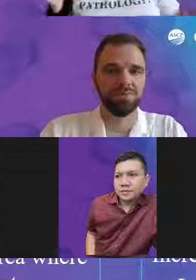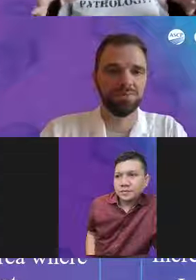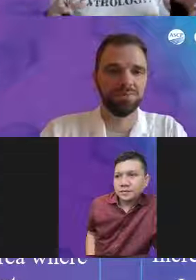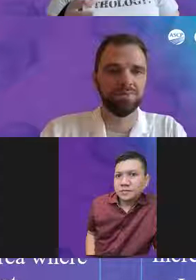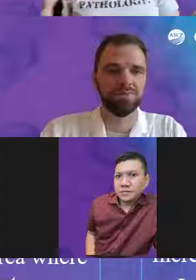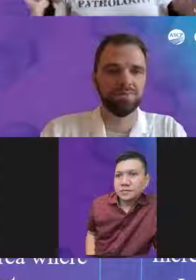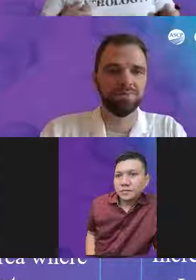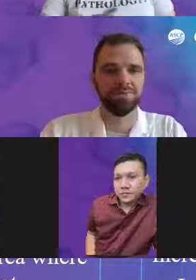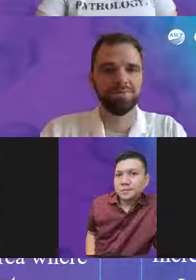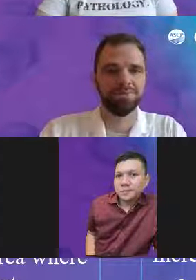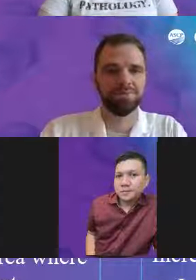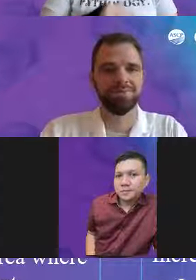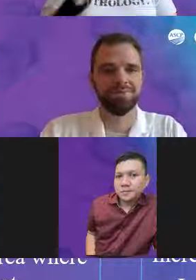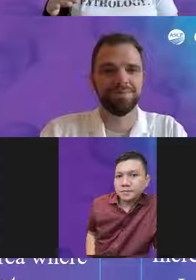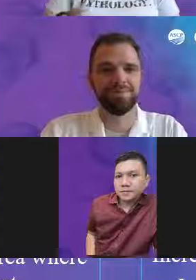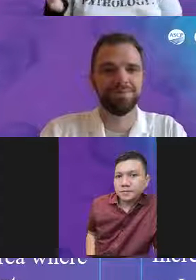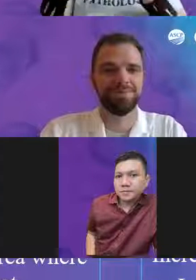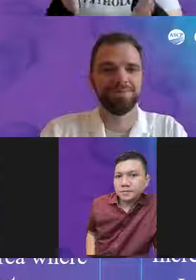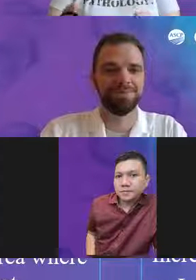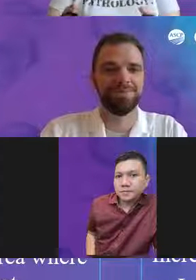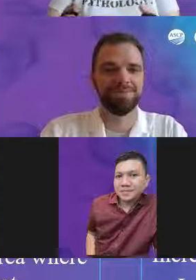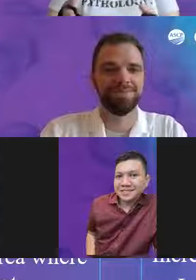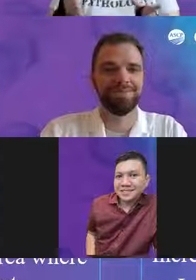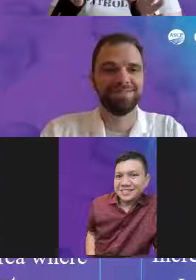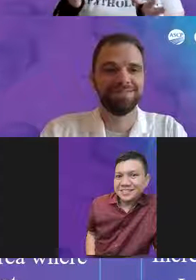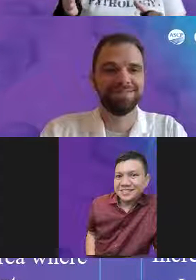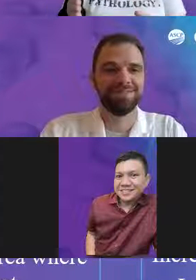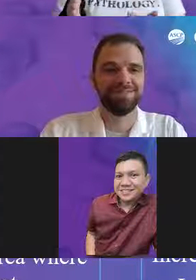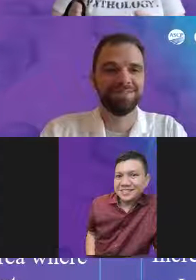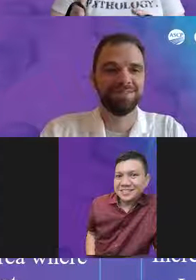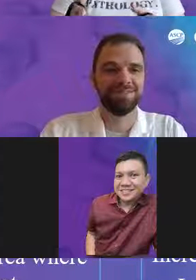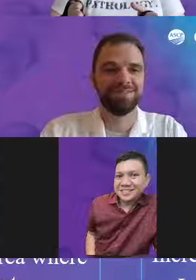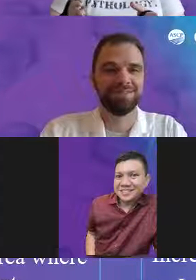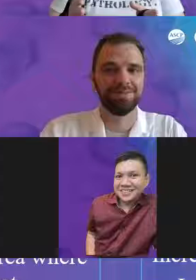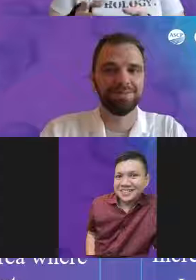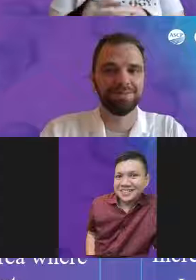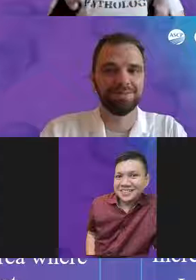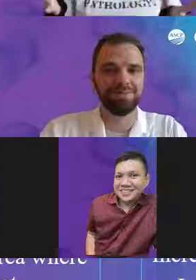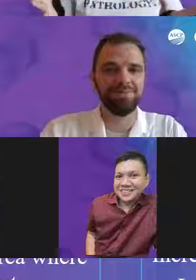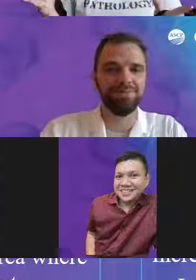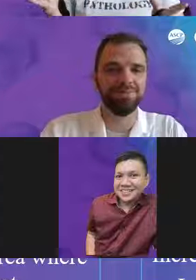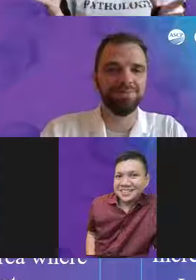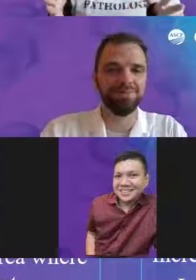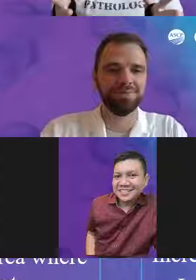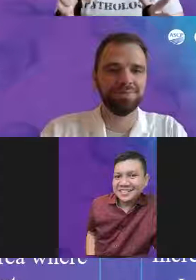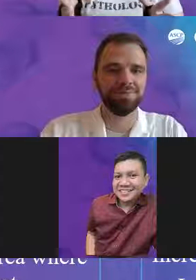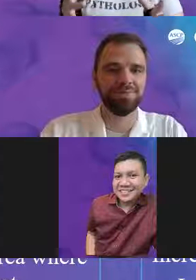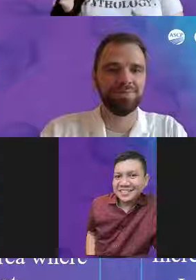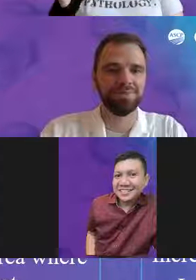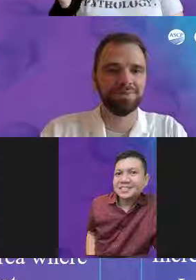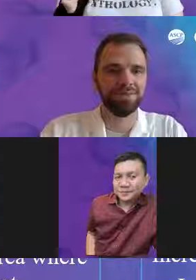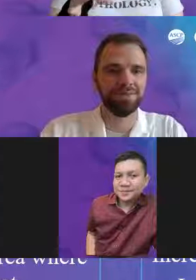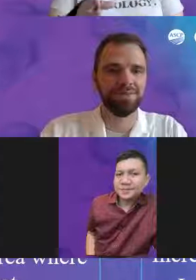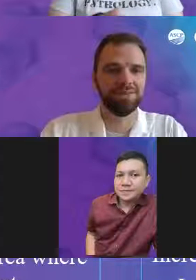feel of what this patient's going through. And then you go and start doing your counts of whatever it is that you're